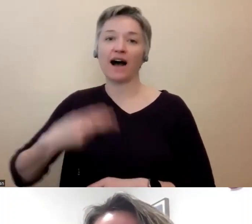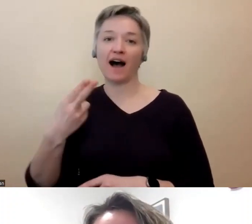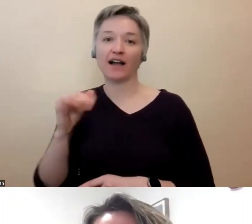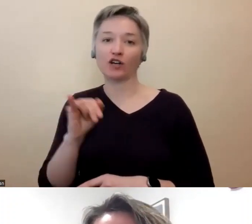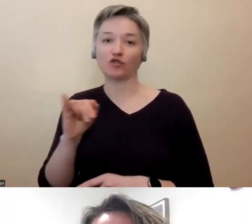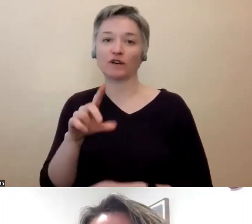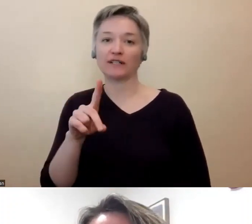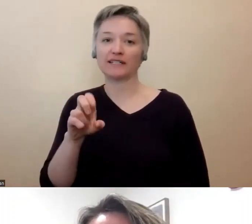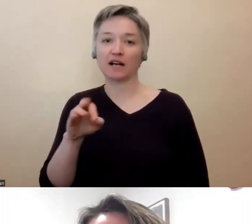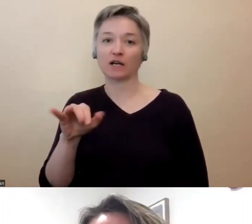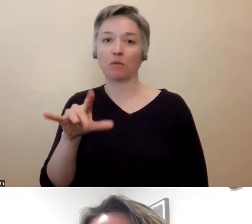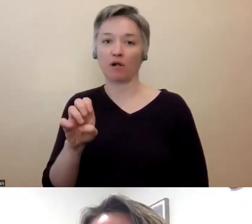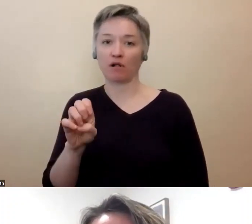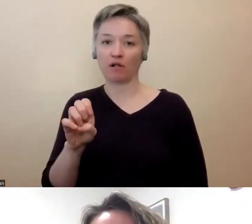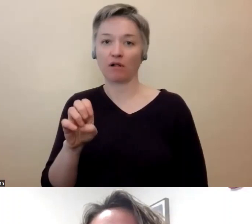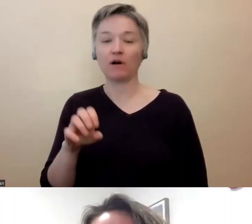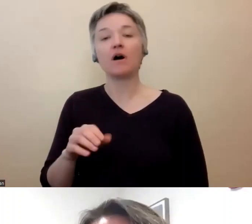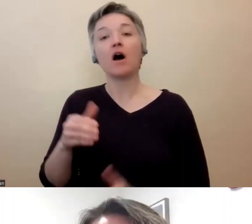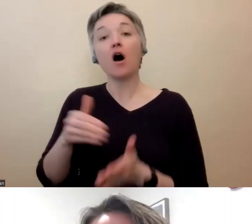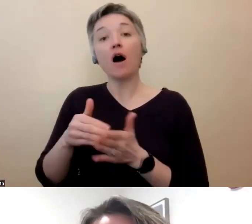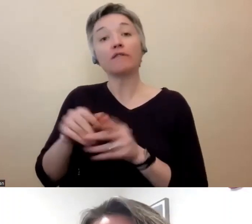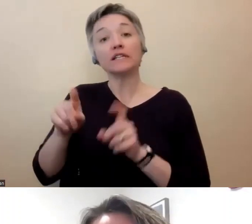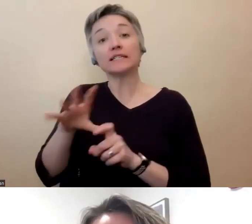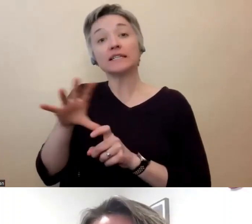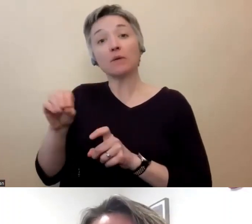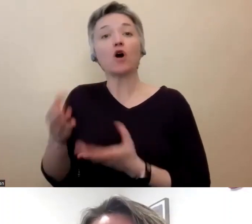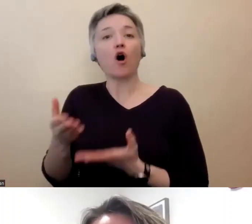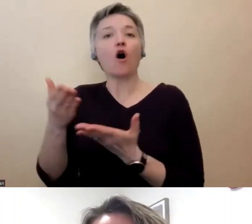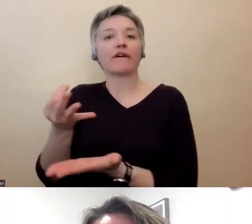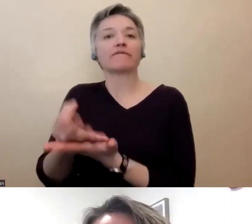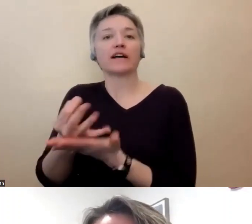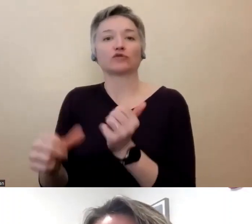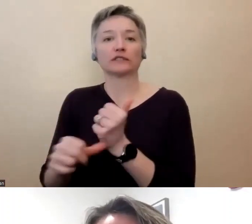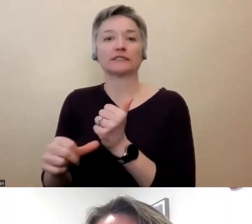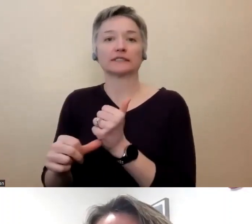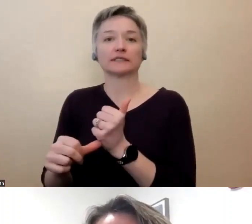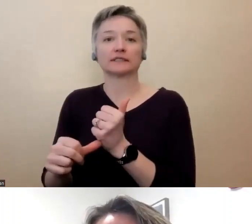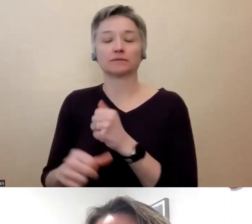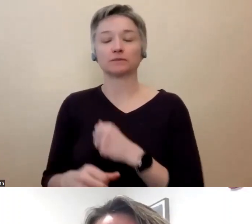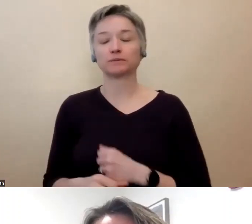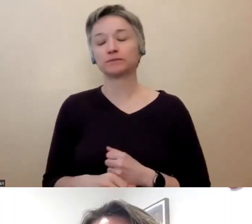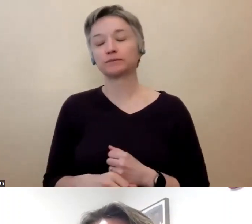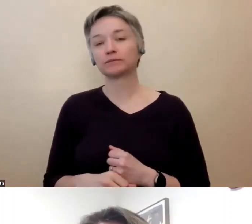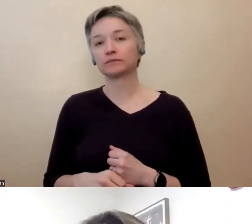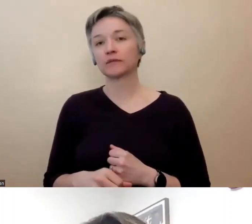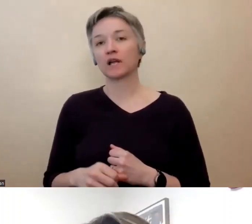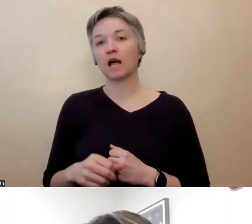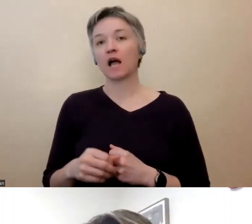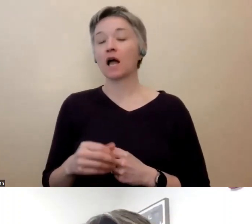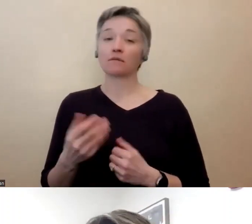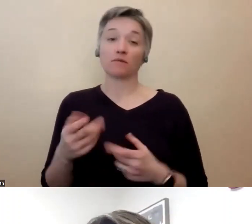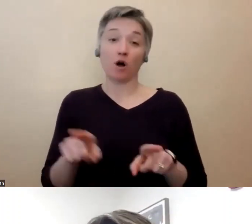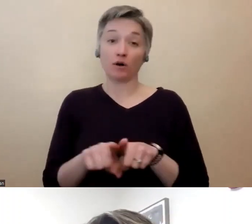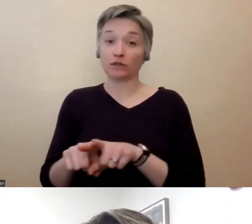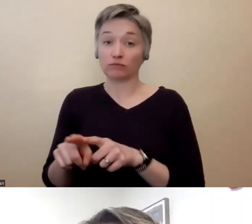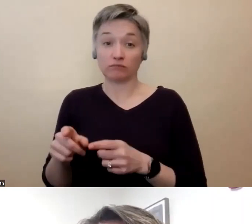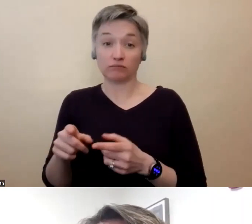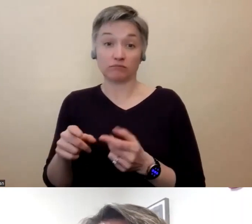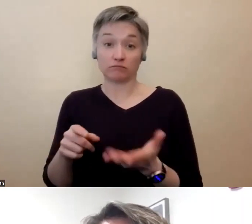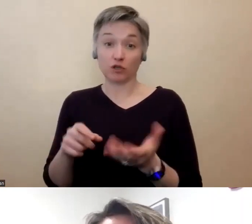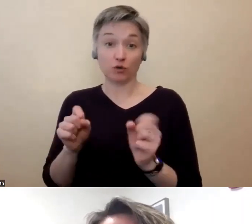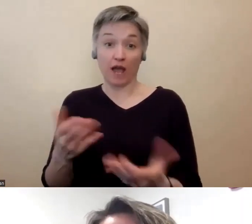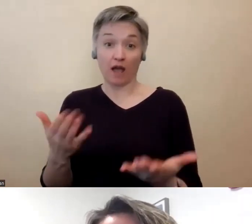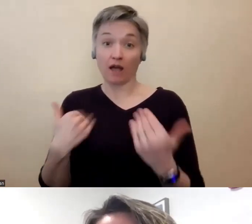testing companies do offer financial assistance. My other thought is, come chat with us if you haven't already so that we can